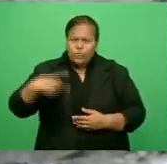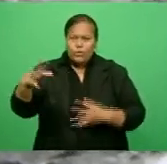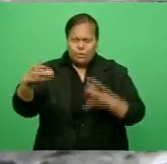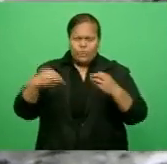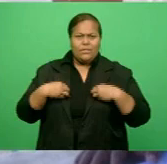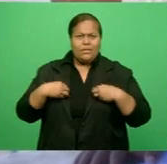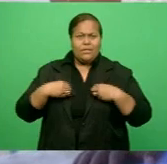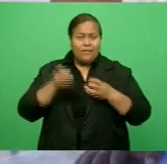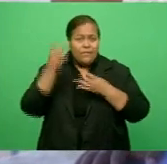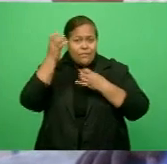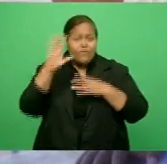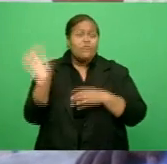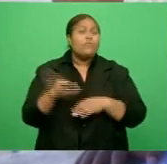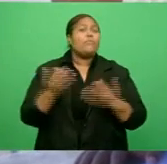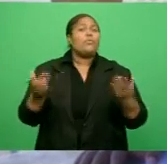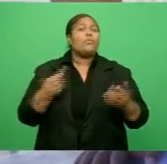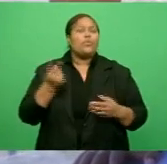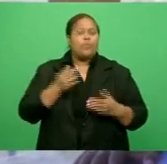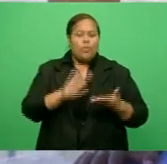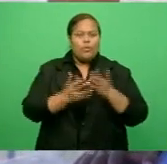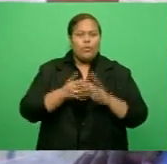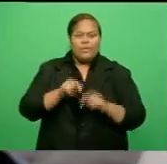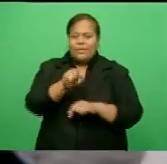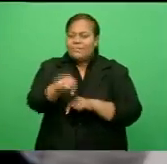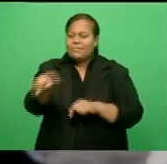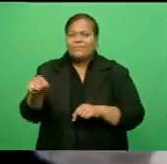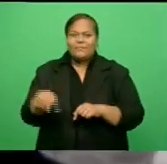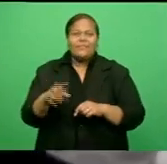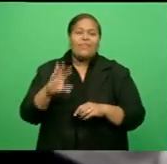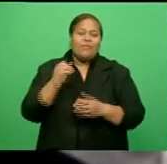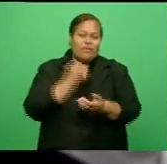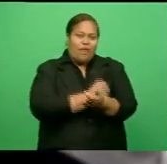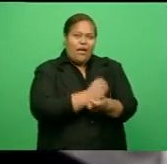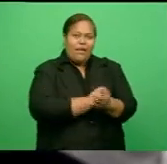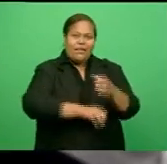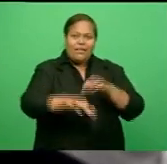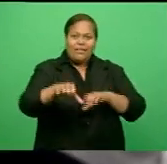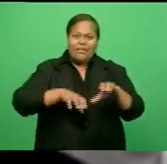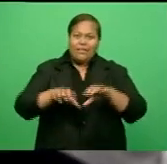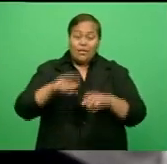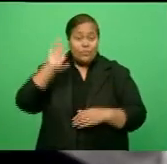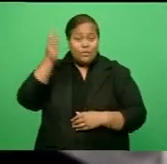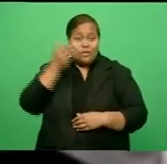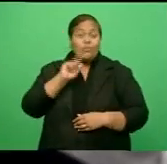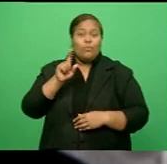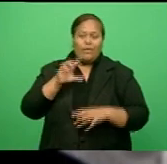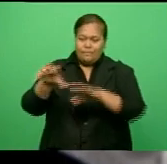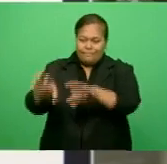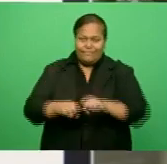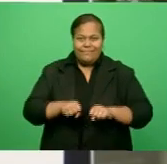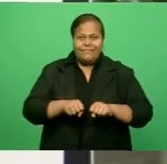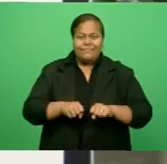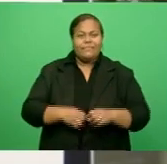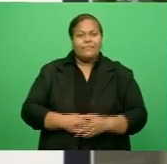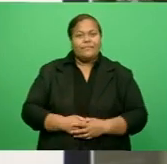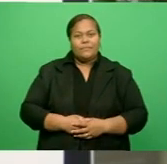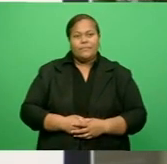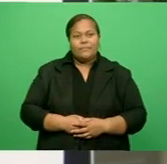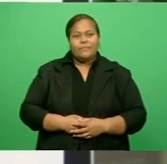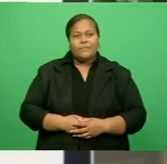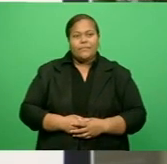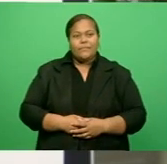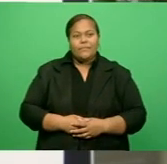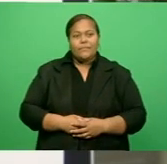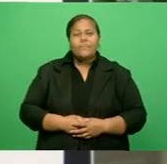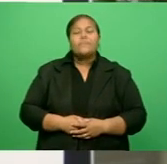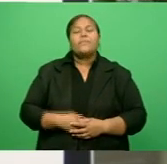from communities regarding suspicious drug activity, which has resulted in a few arrests. We definitely have